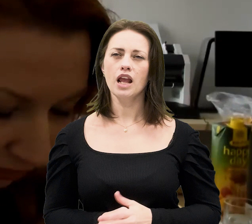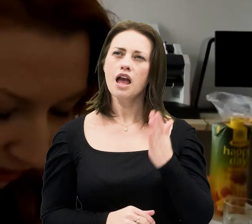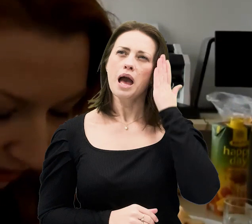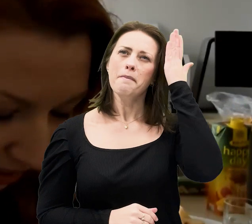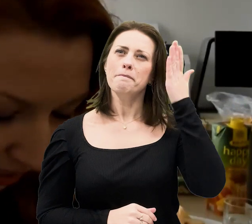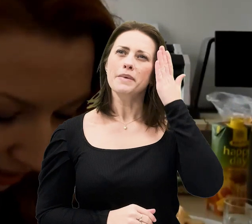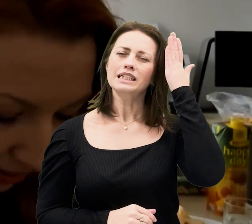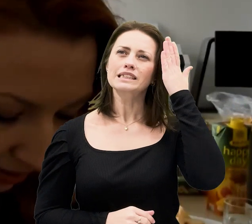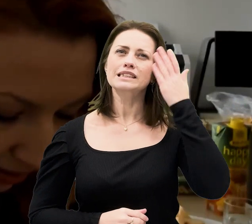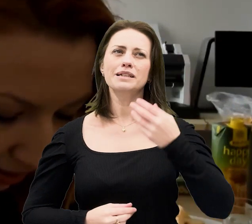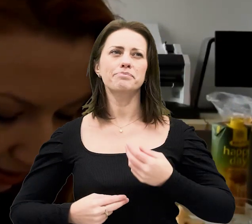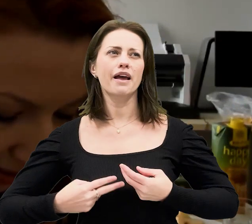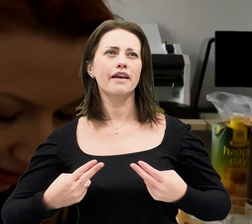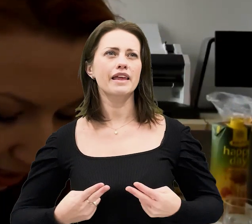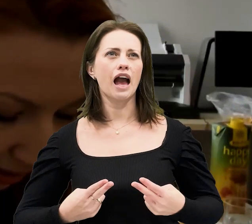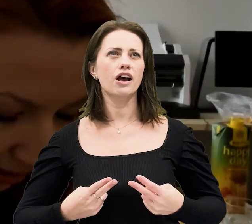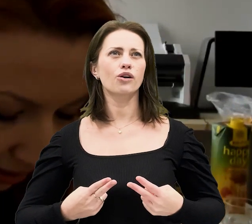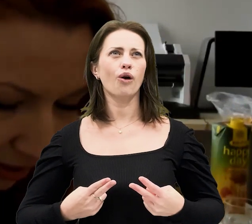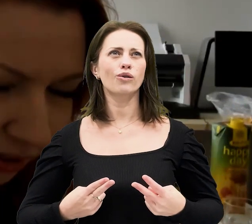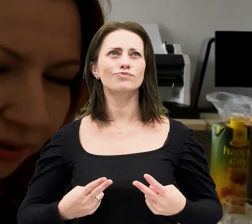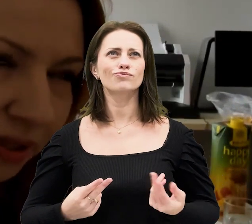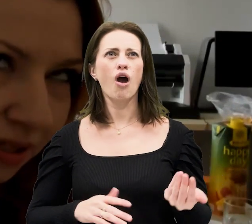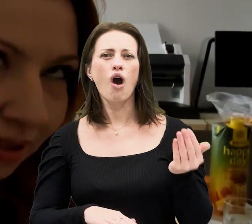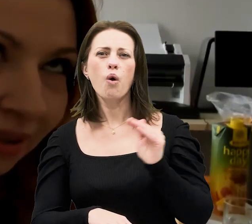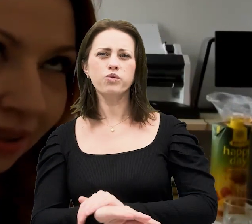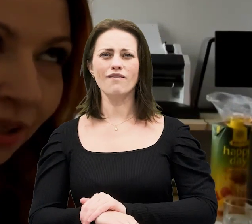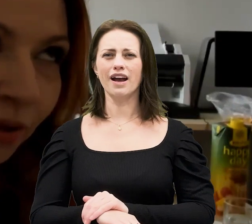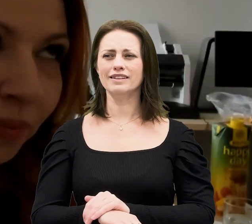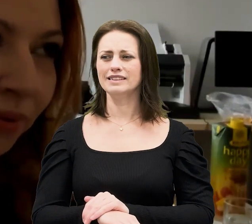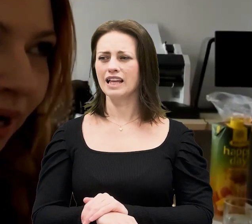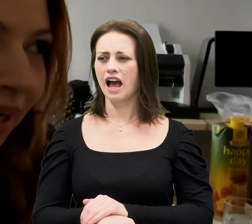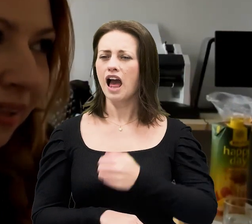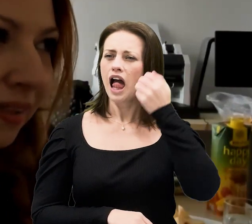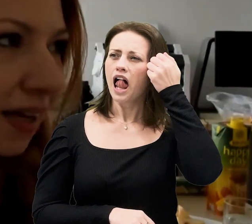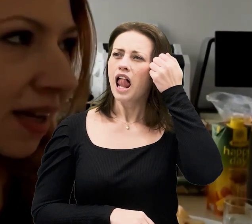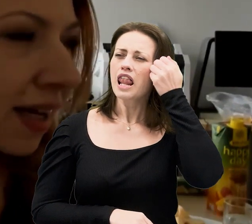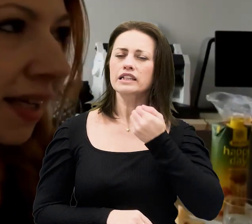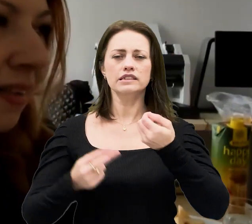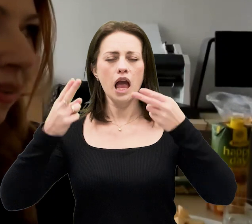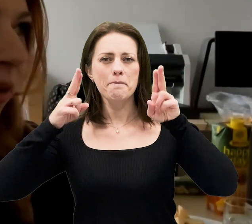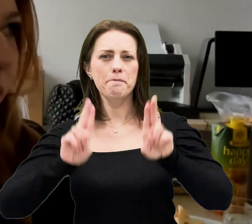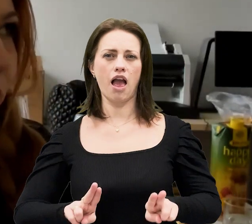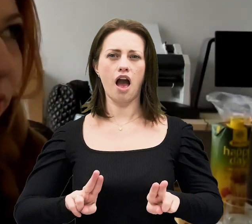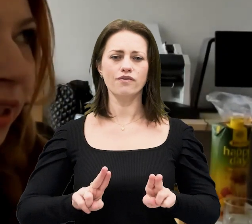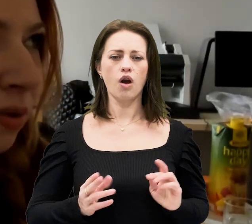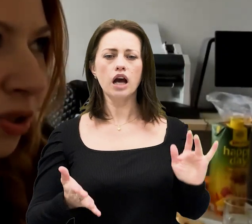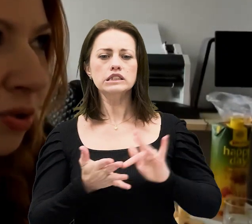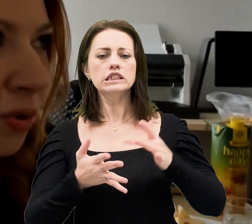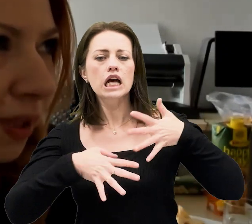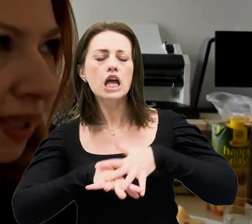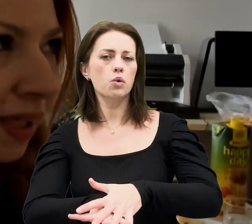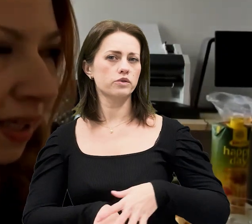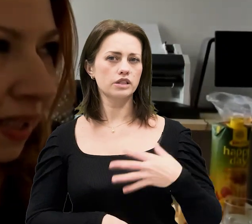I think that it's like a universal human right, and the goal of the